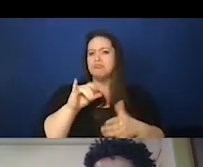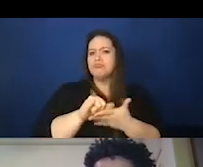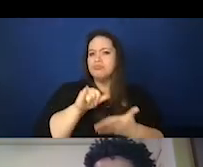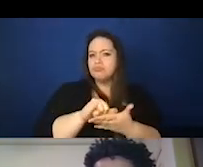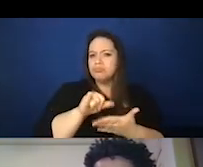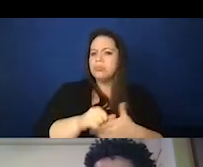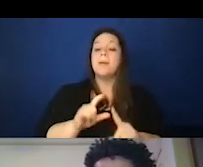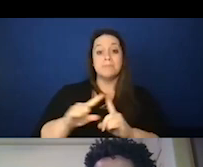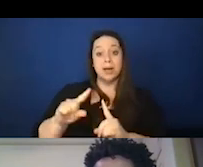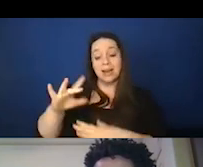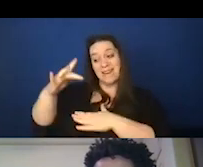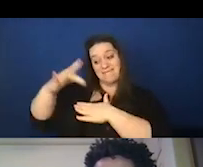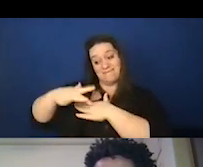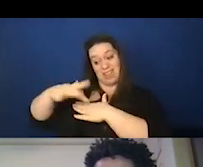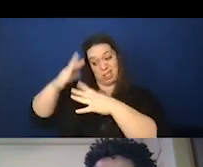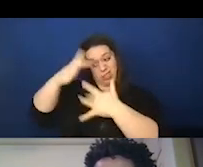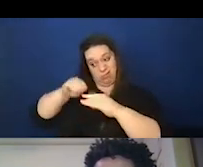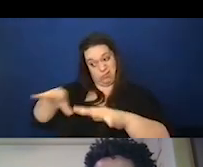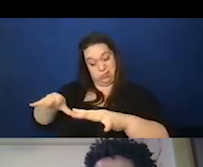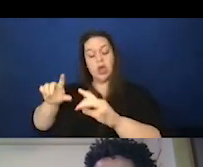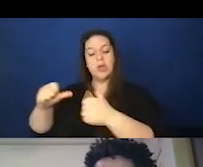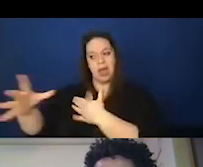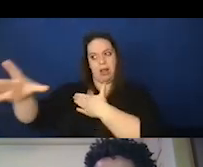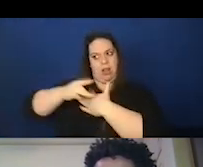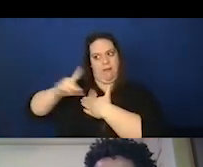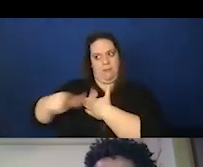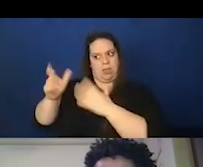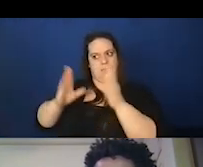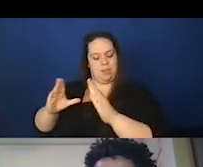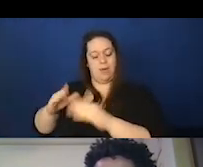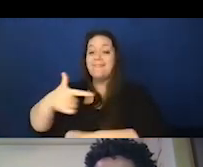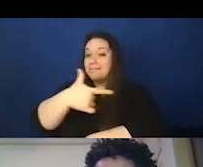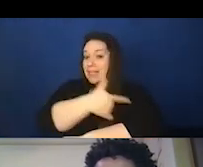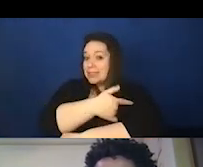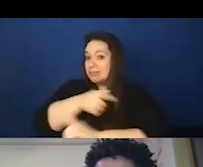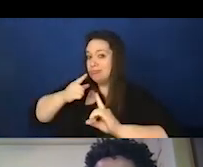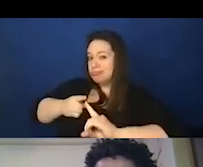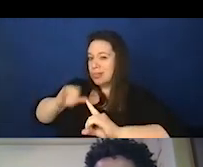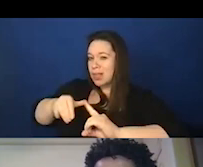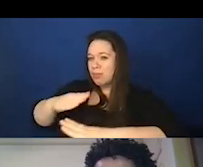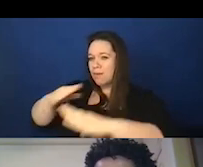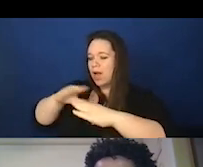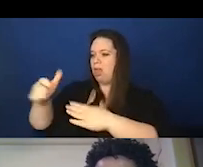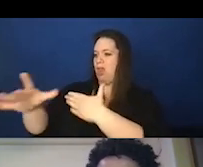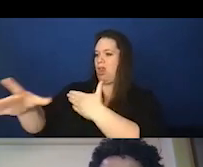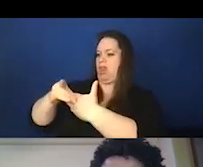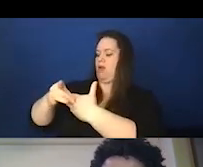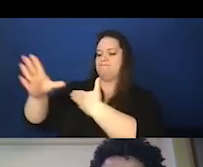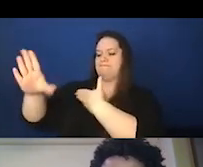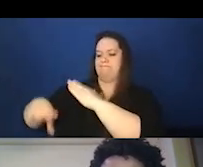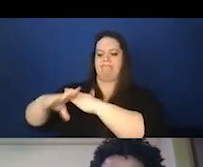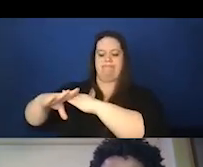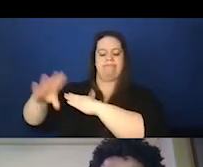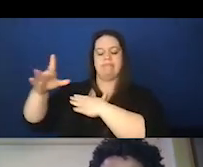them from people. And that's what vaccines try to do. They try to prevent you from getting an infectious